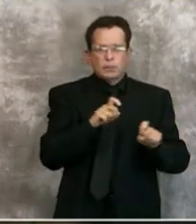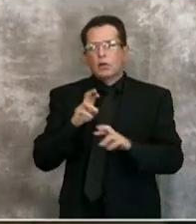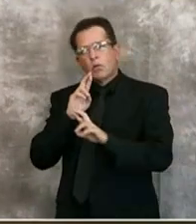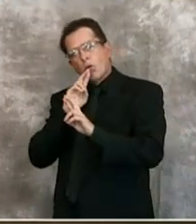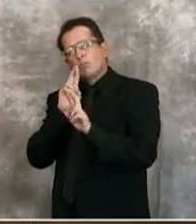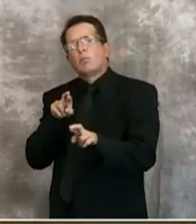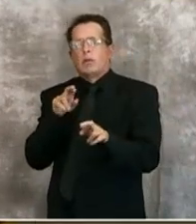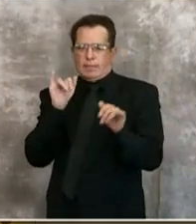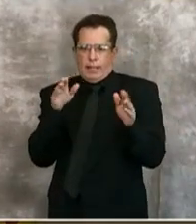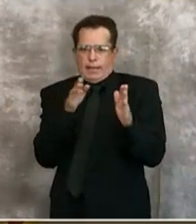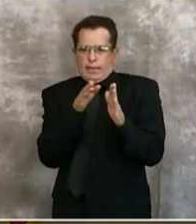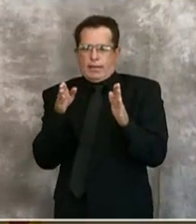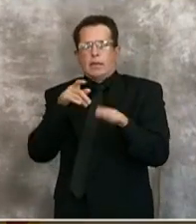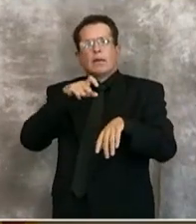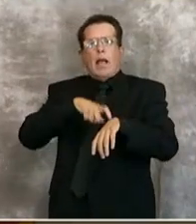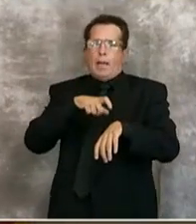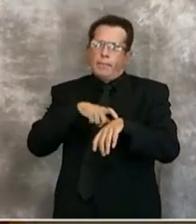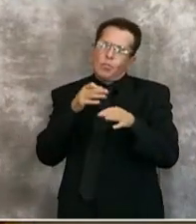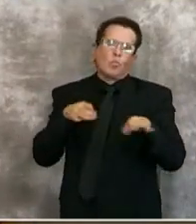Dr. McDonald.